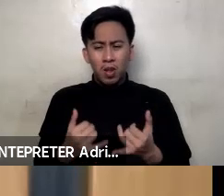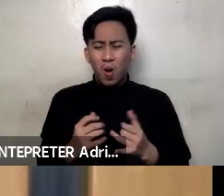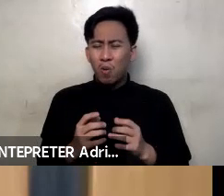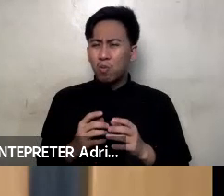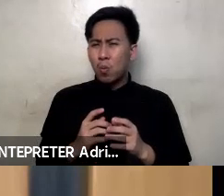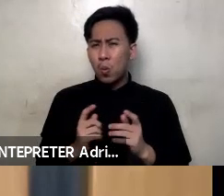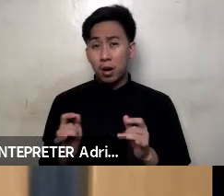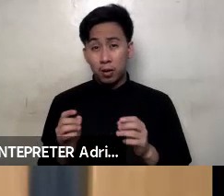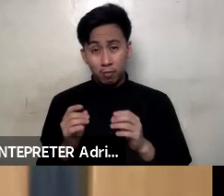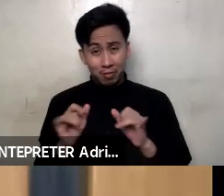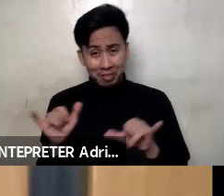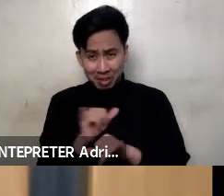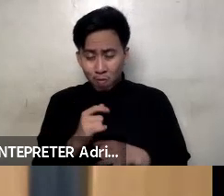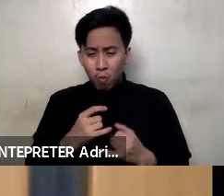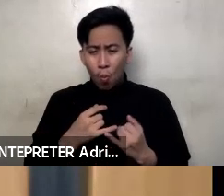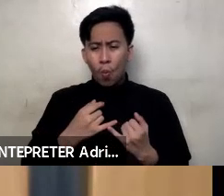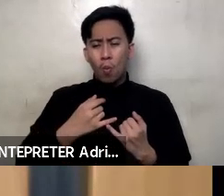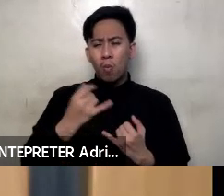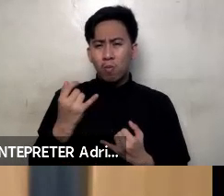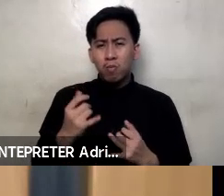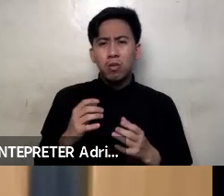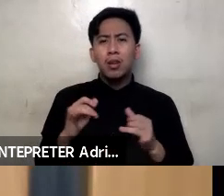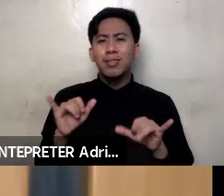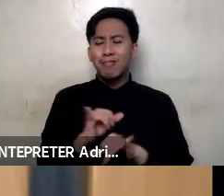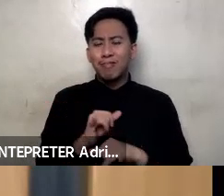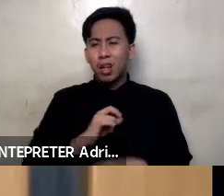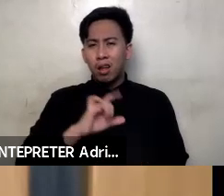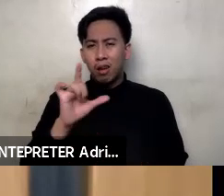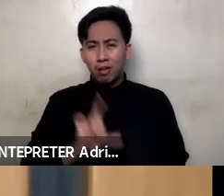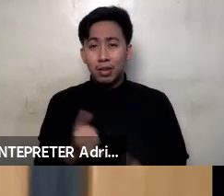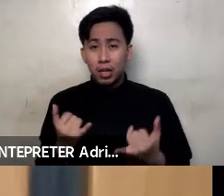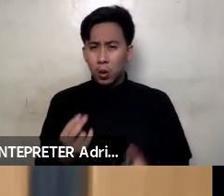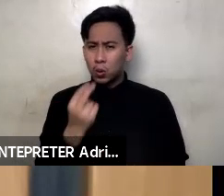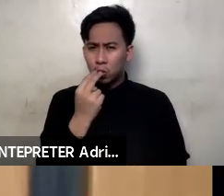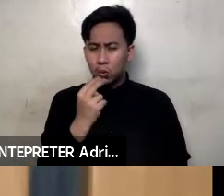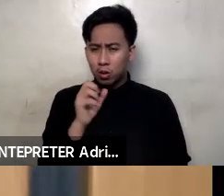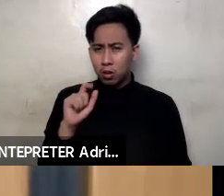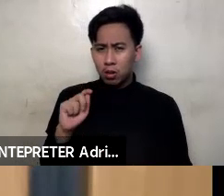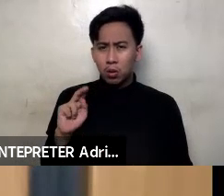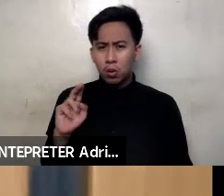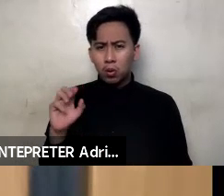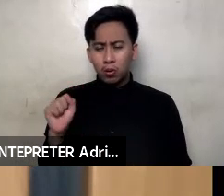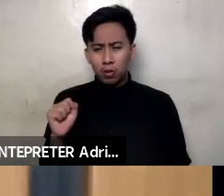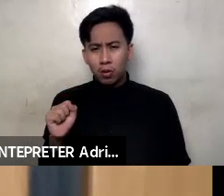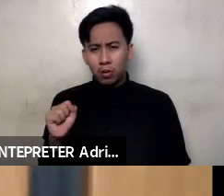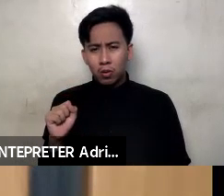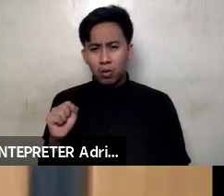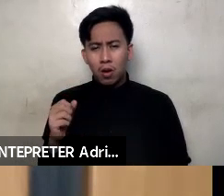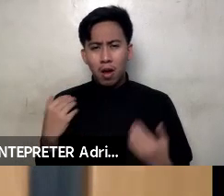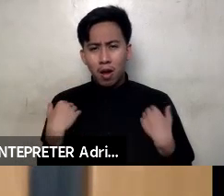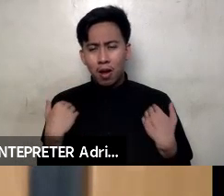4.27% in 2021. The nutritional status of our 0 to 23 months